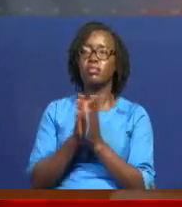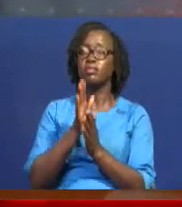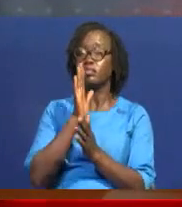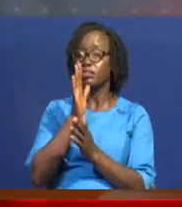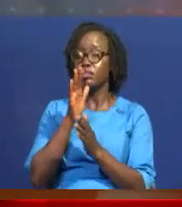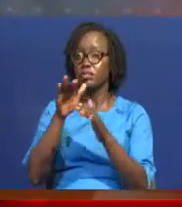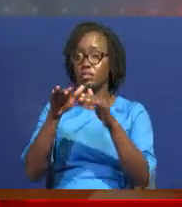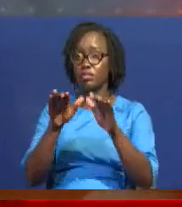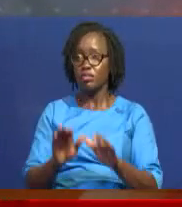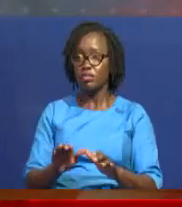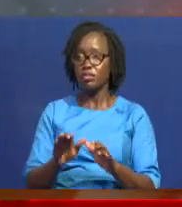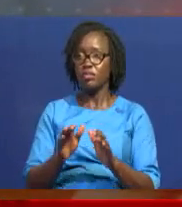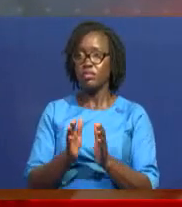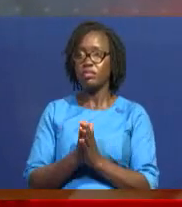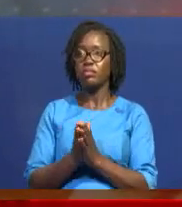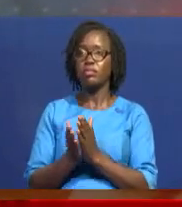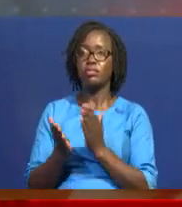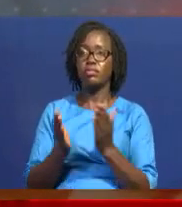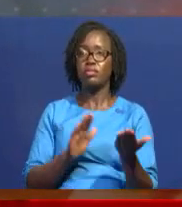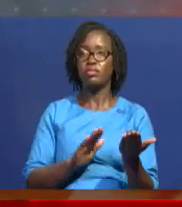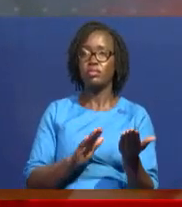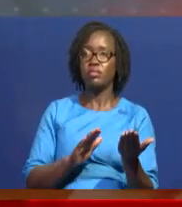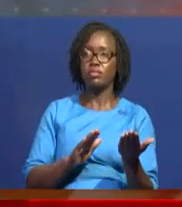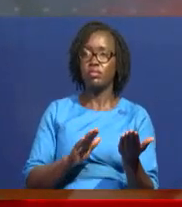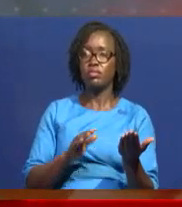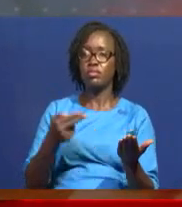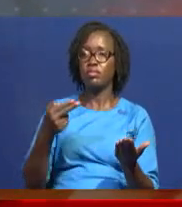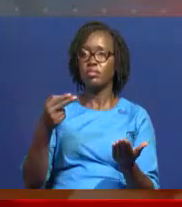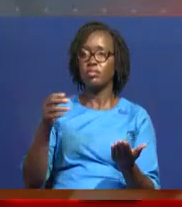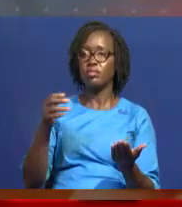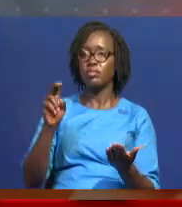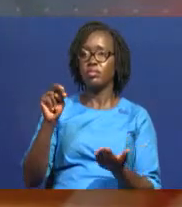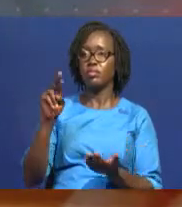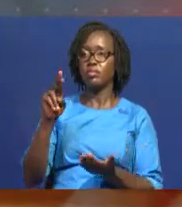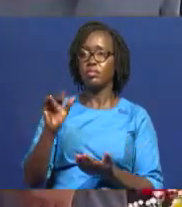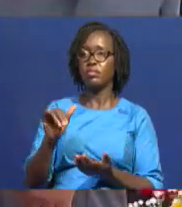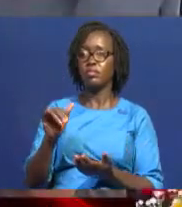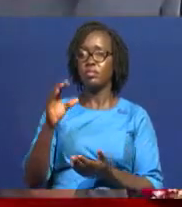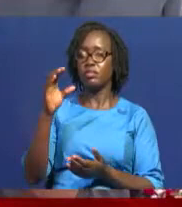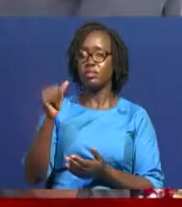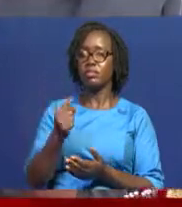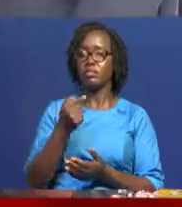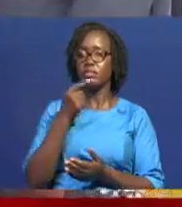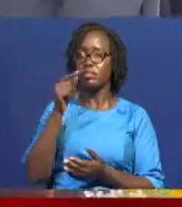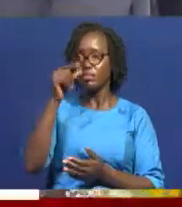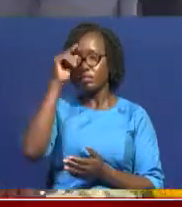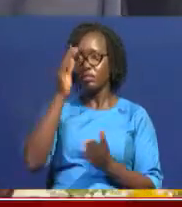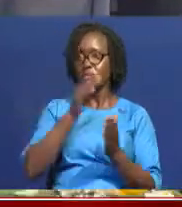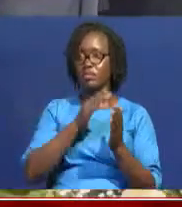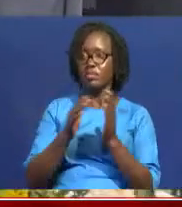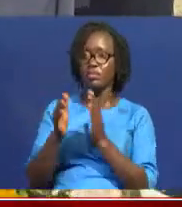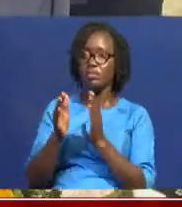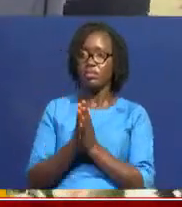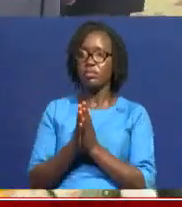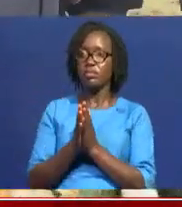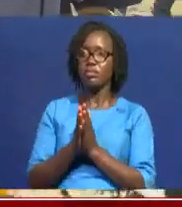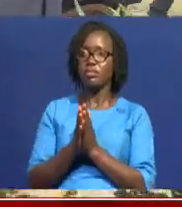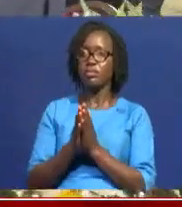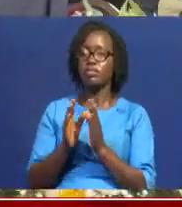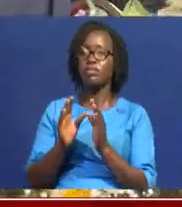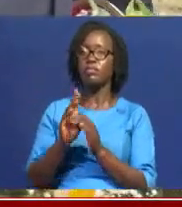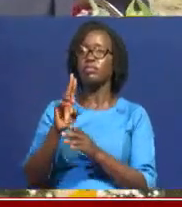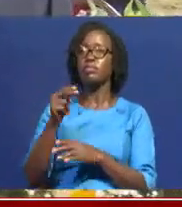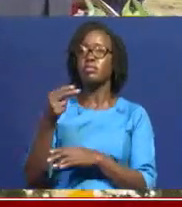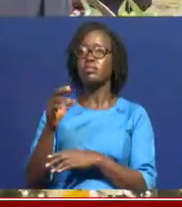at the burial ceremony of the late legendary athlete Henry Rono, the CS reiterated the government's plan to establish universal health